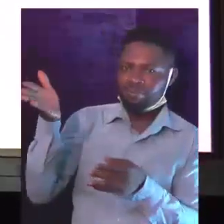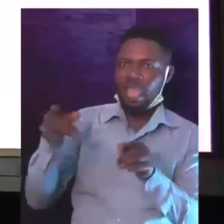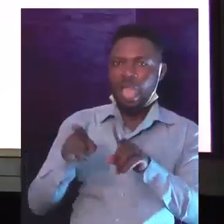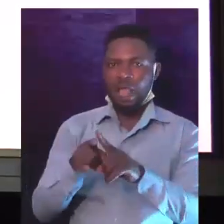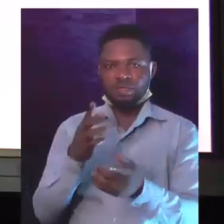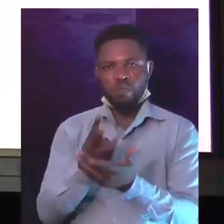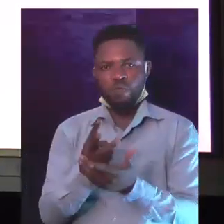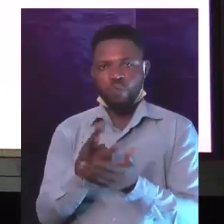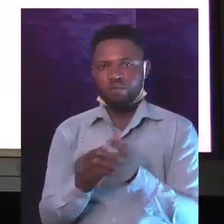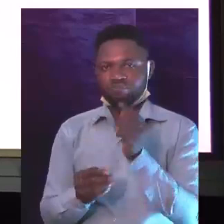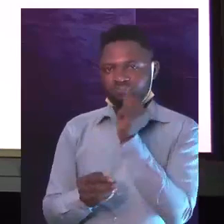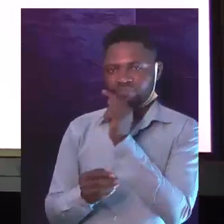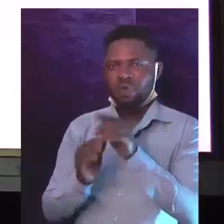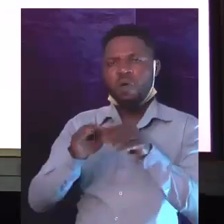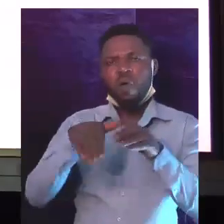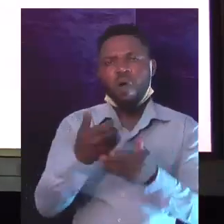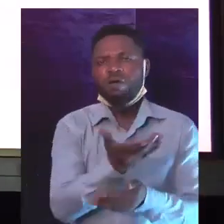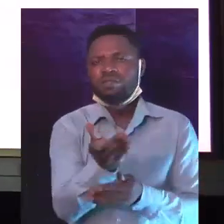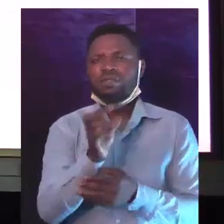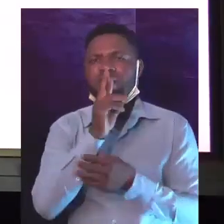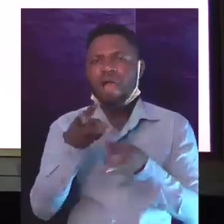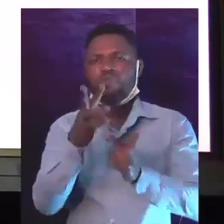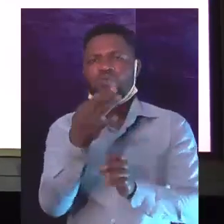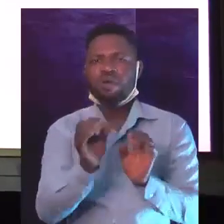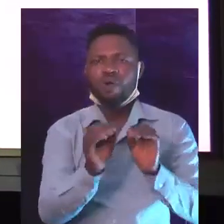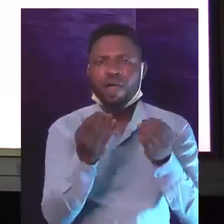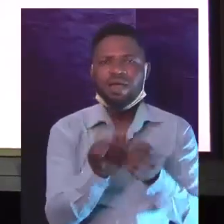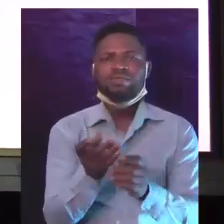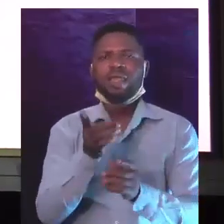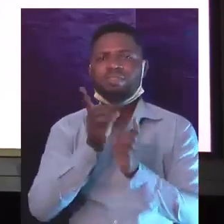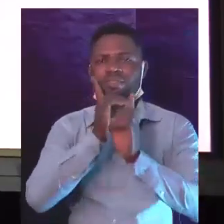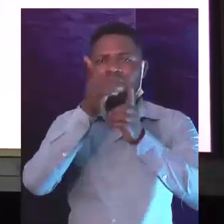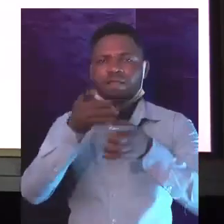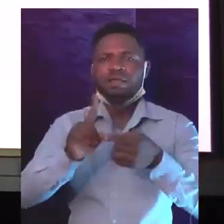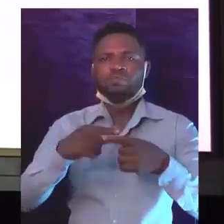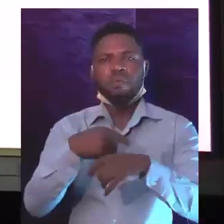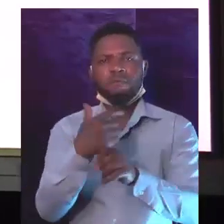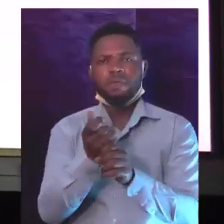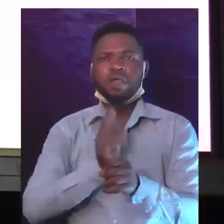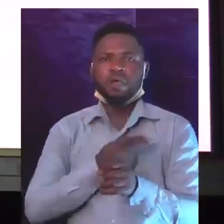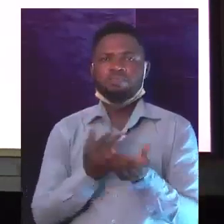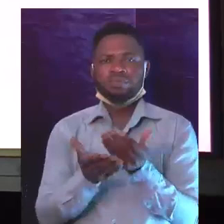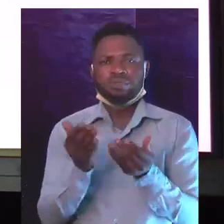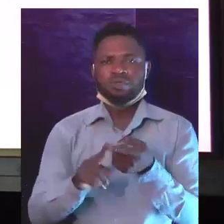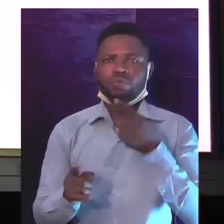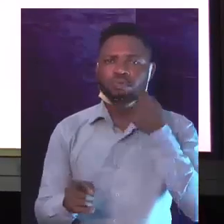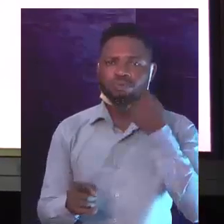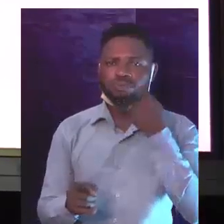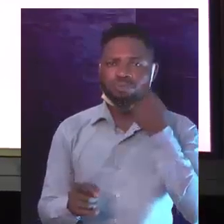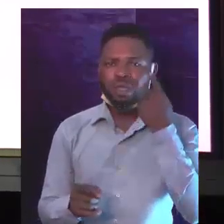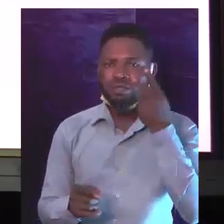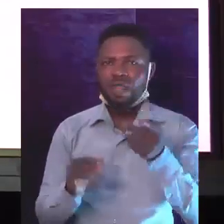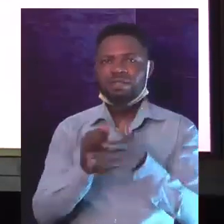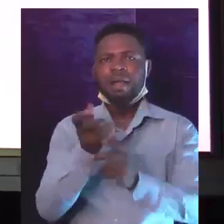well. So all these are ways of organizing data. It makes us easy to see that, okay, the people that